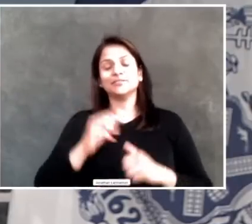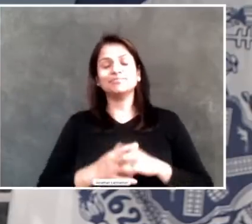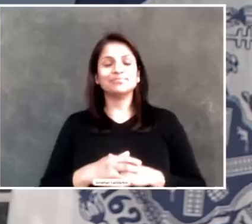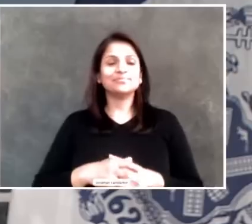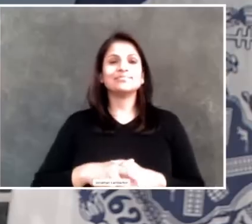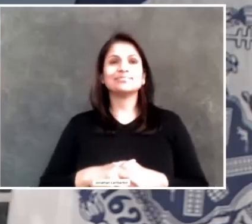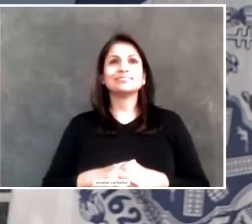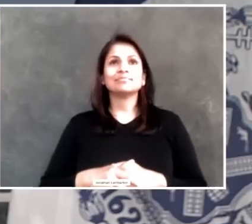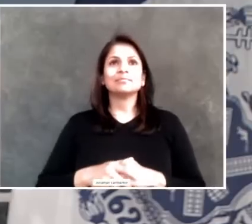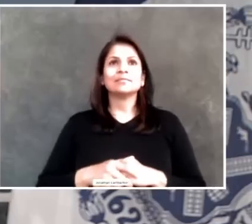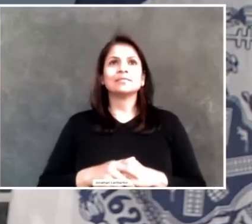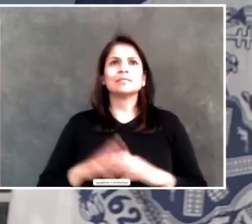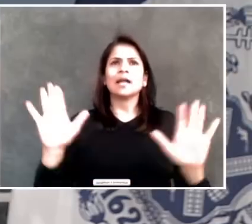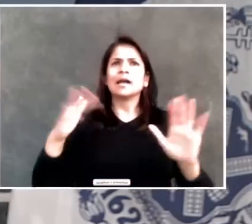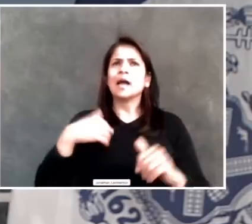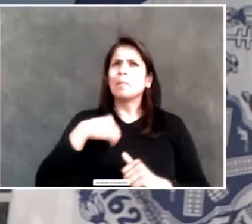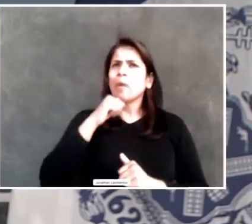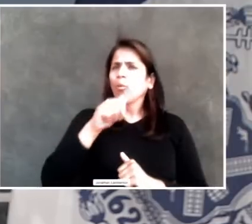clear information.